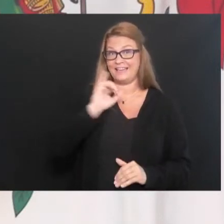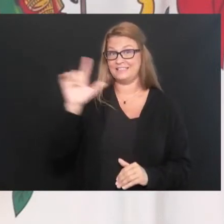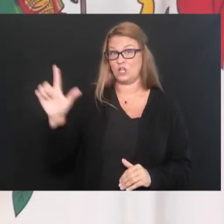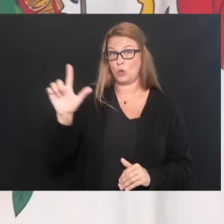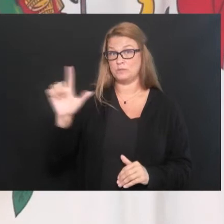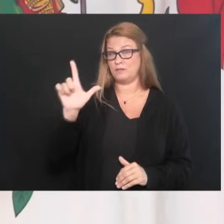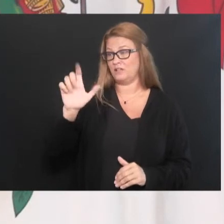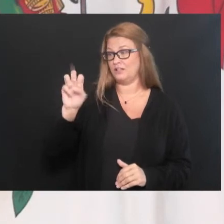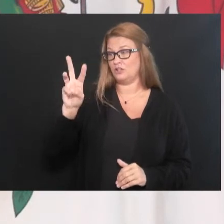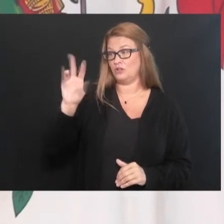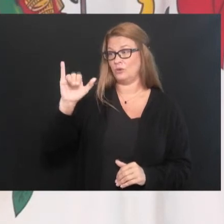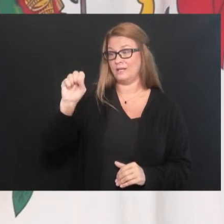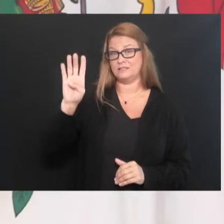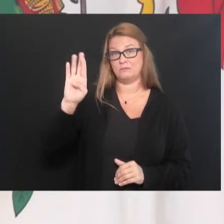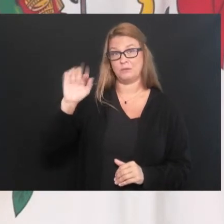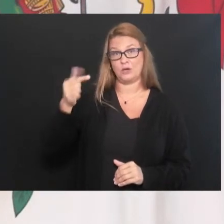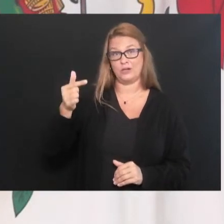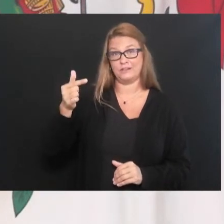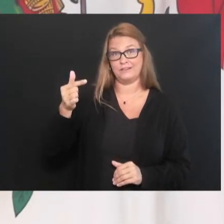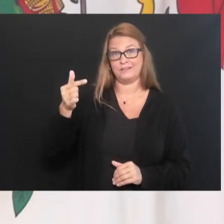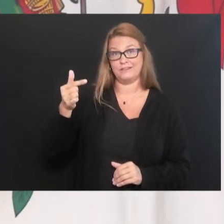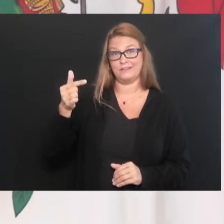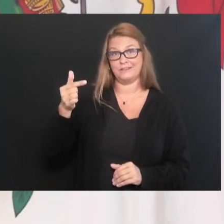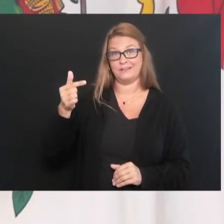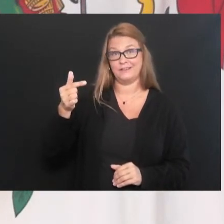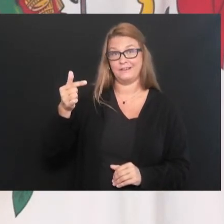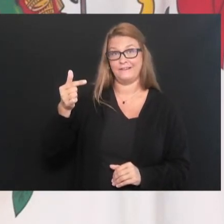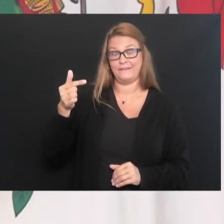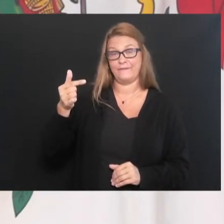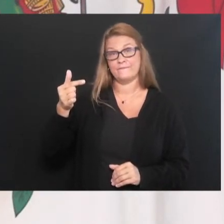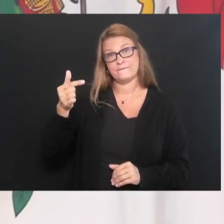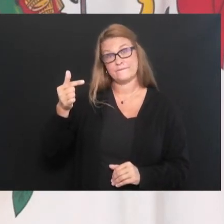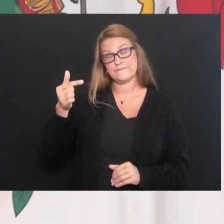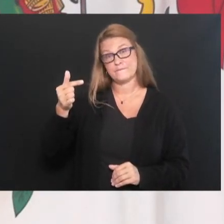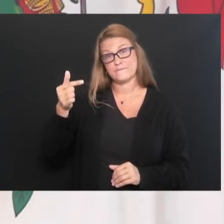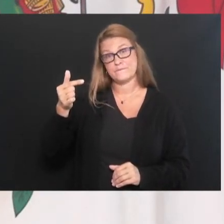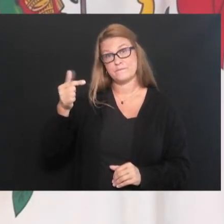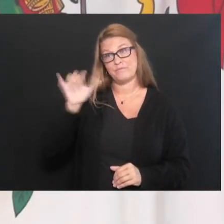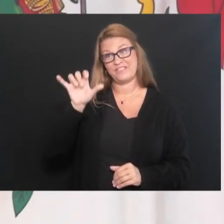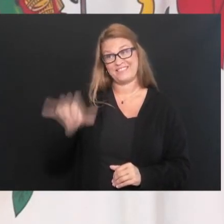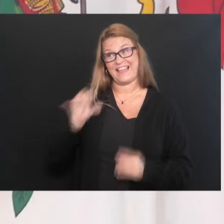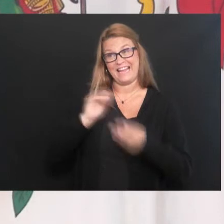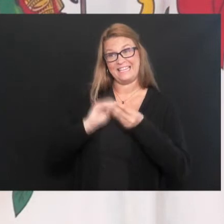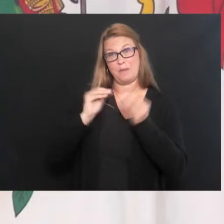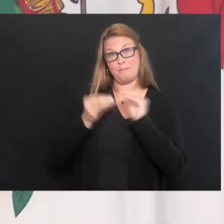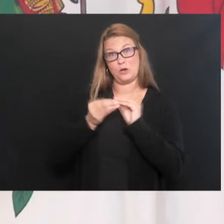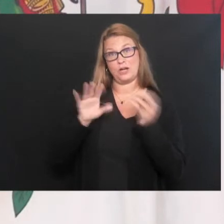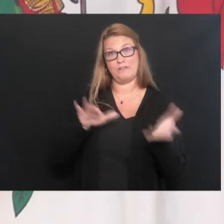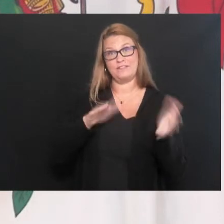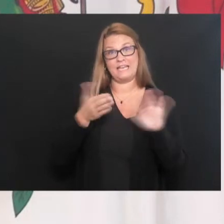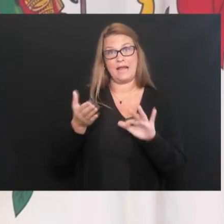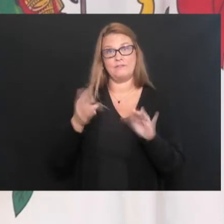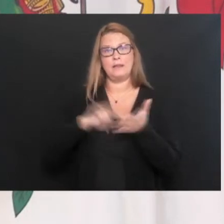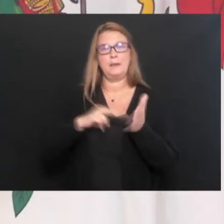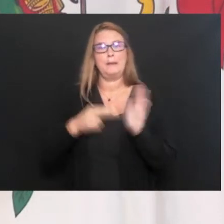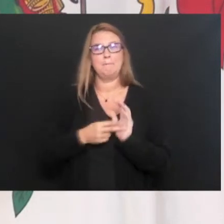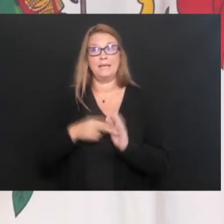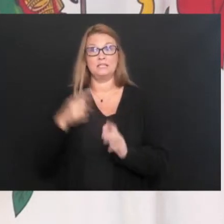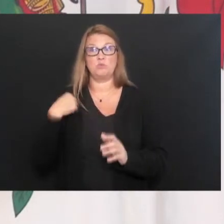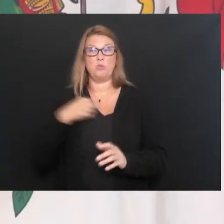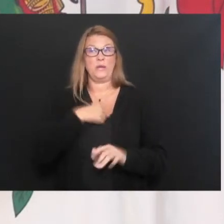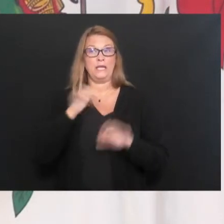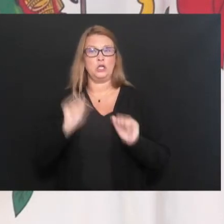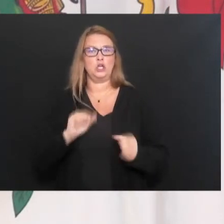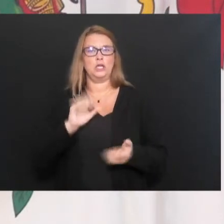Lewisburg, according to Kenny, you know, that number of deaths would wipe out the